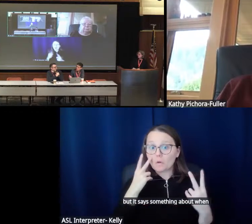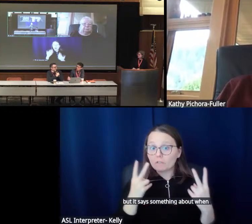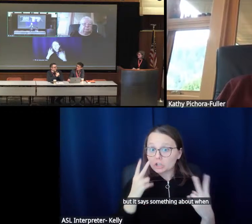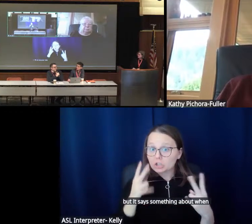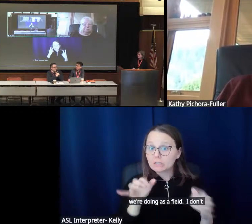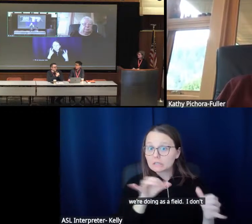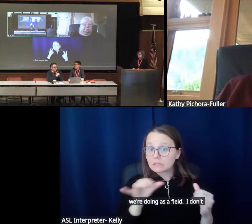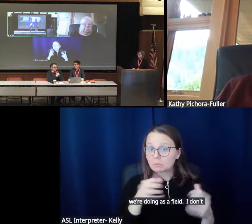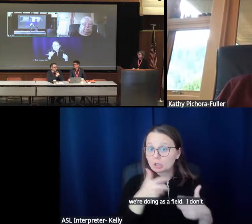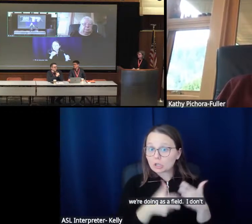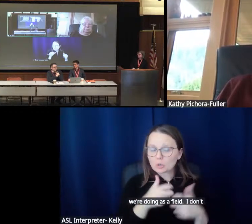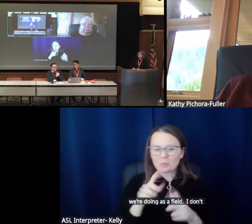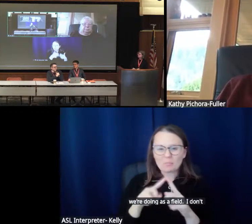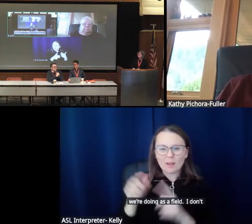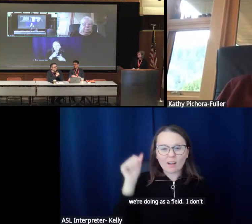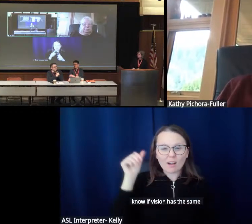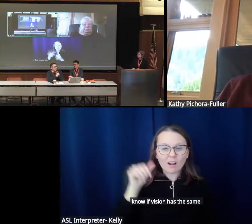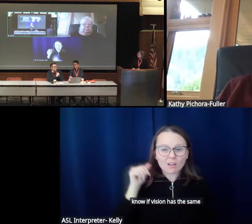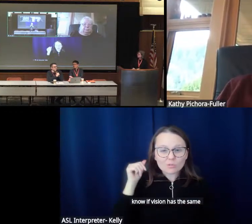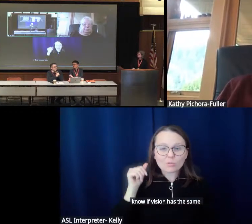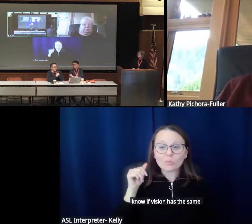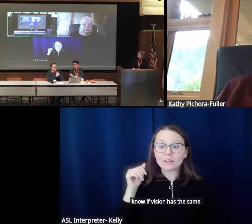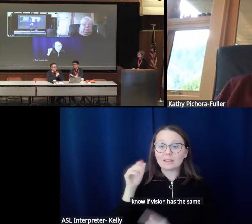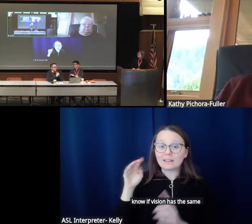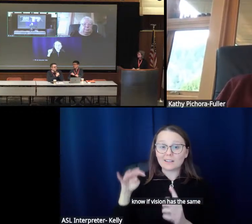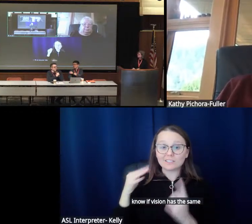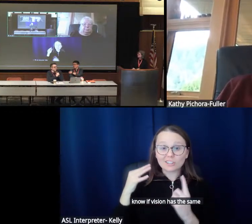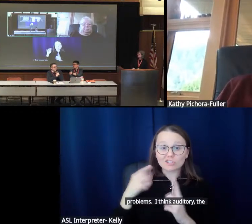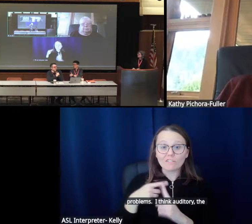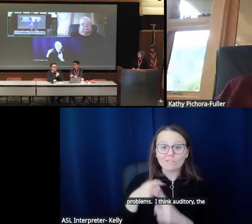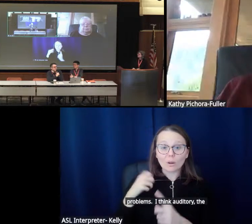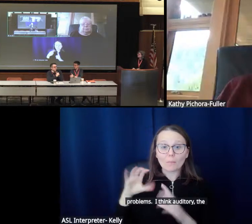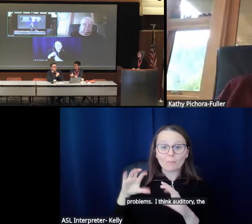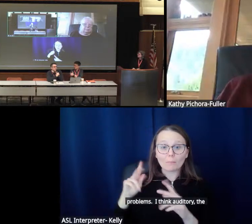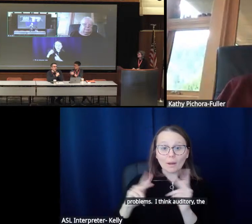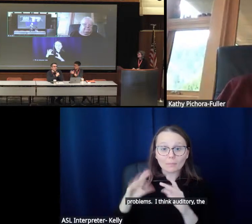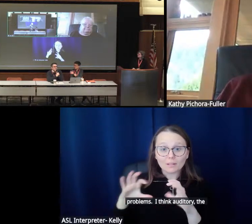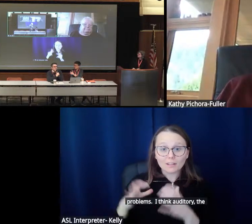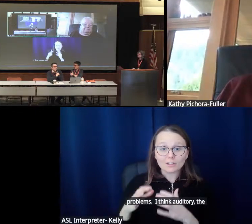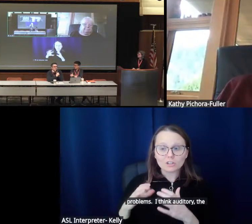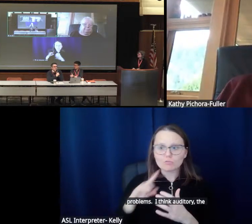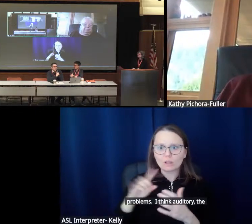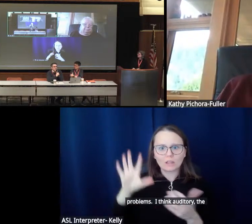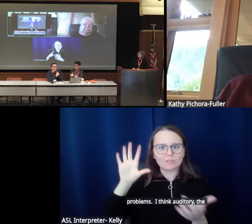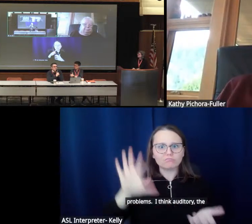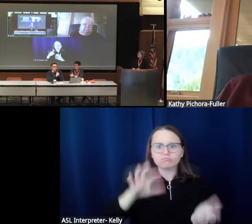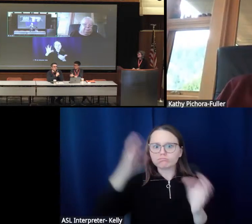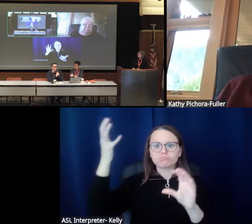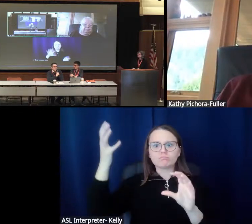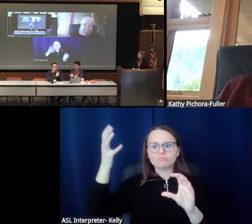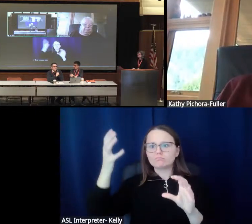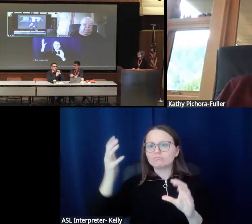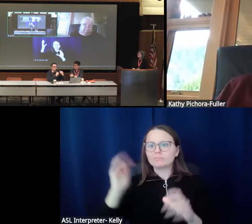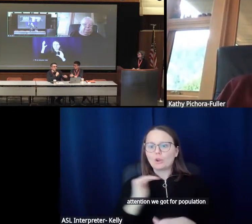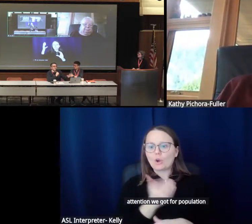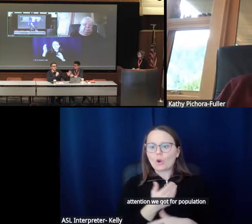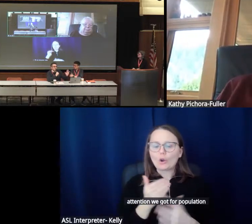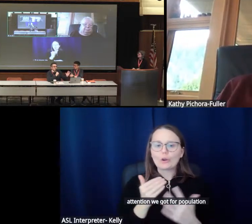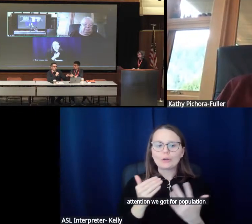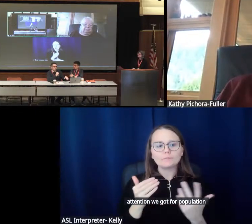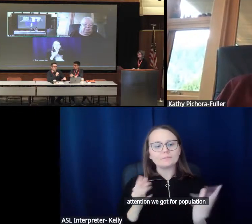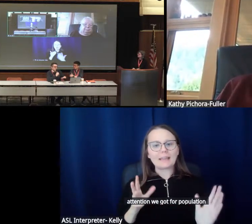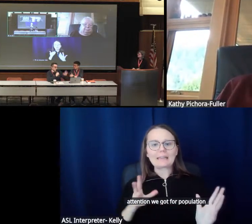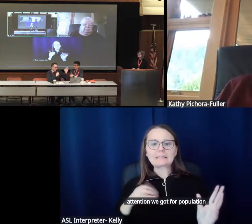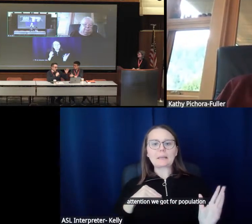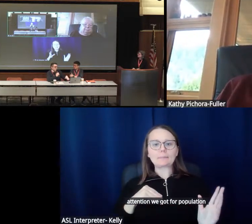I think auditory, the attention we got from population level actually threw out of whack a lot of our sort of accepted